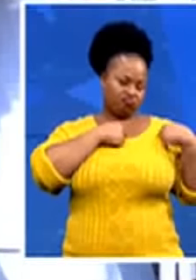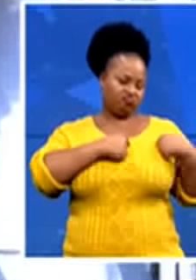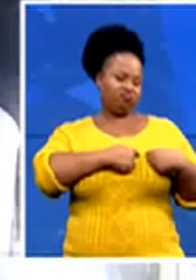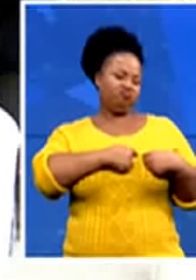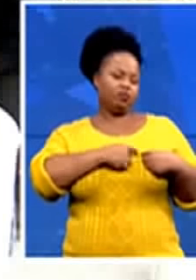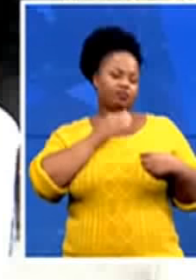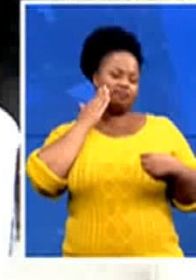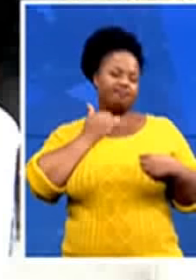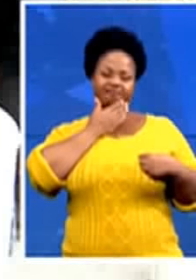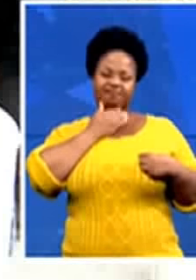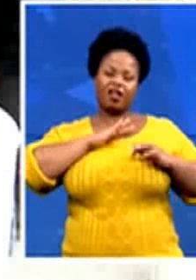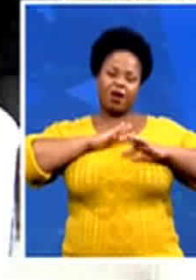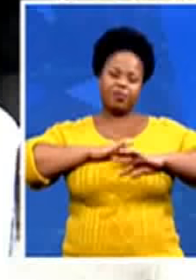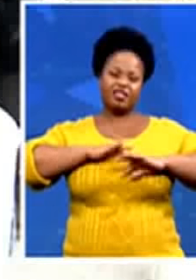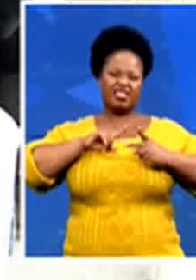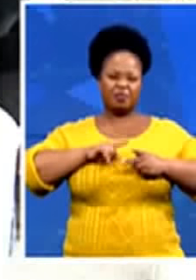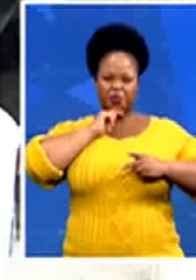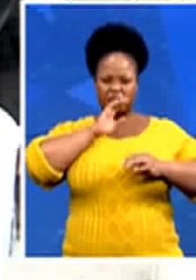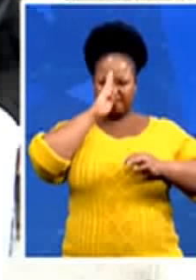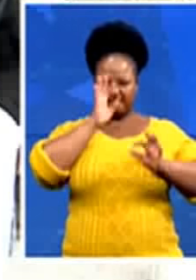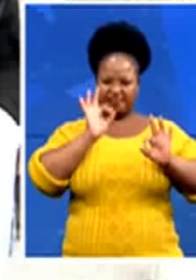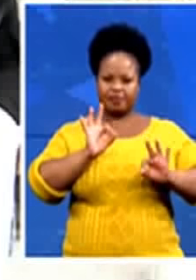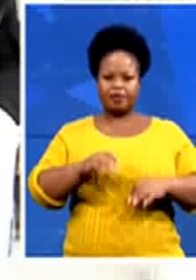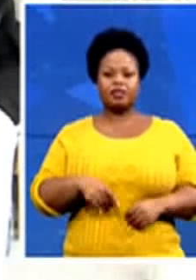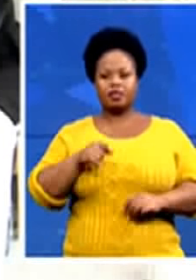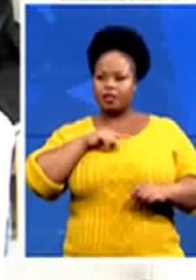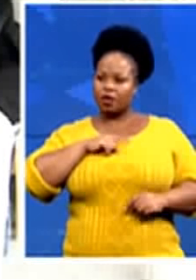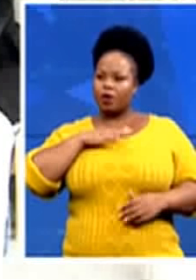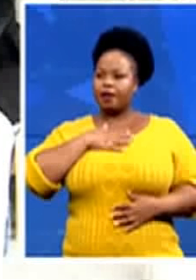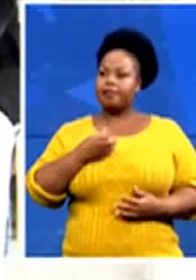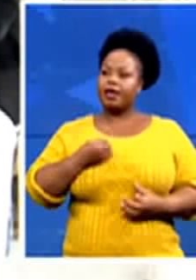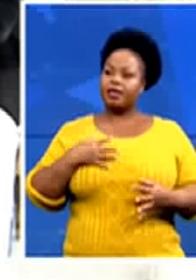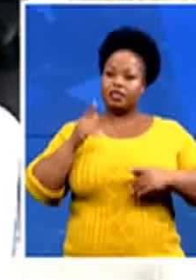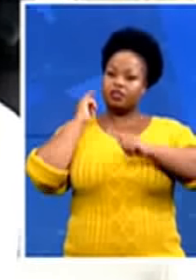genuineness that won over traditional leaders amakhosi she